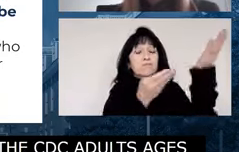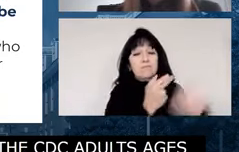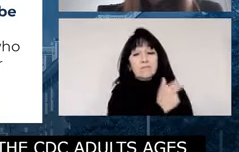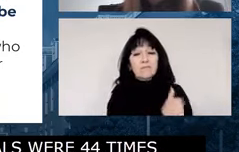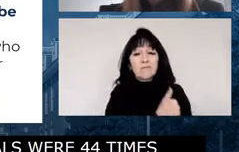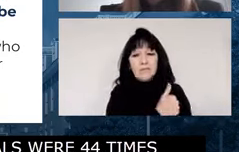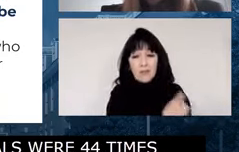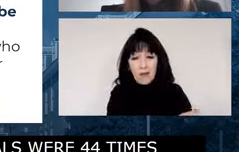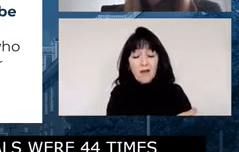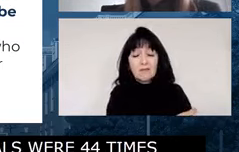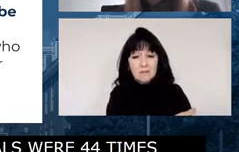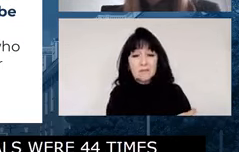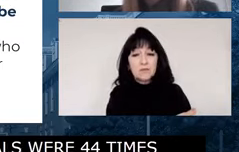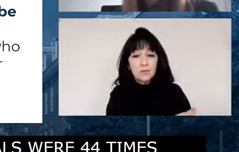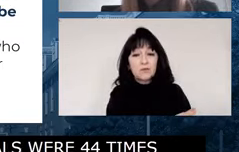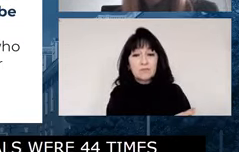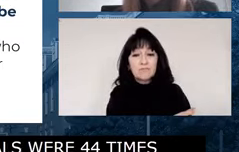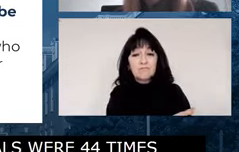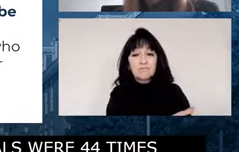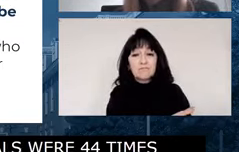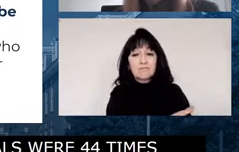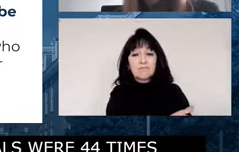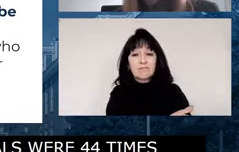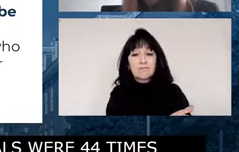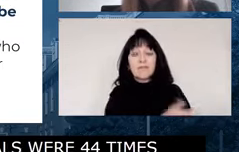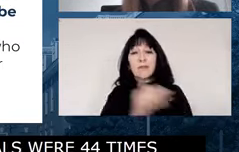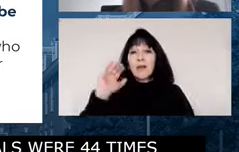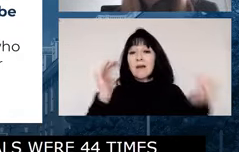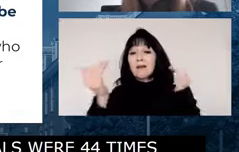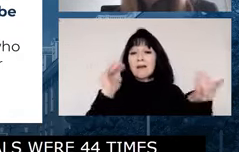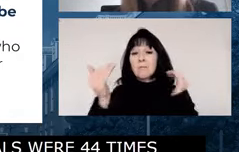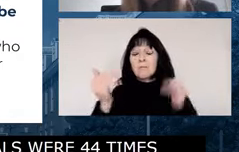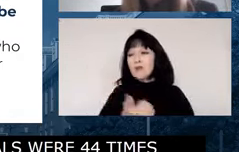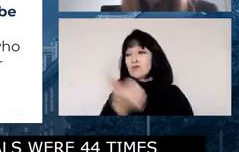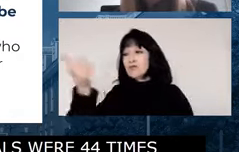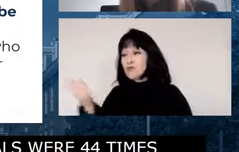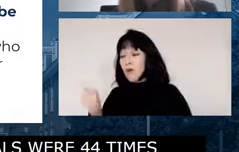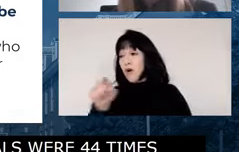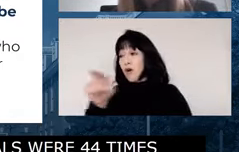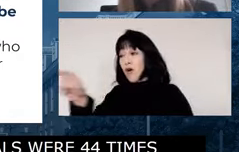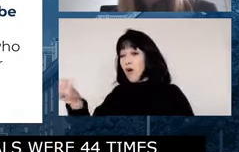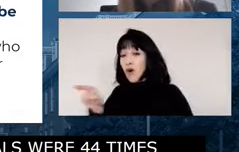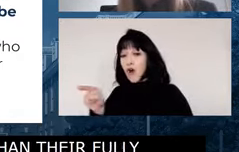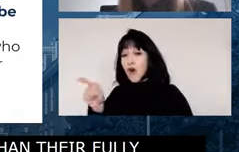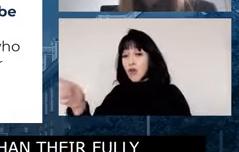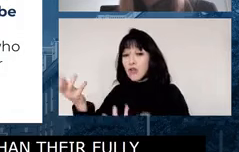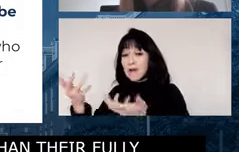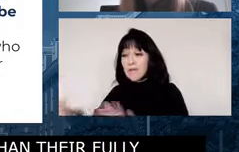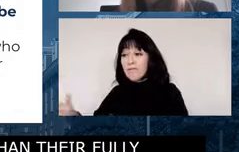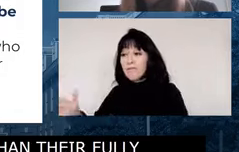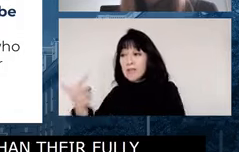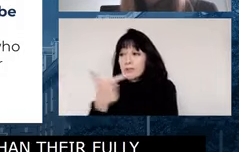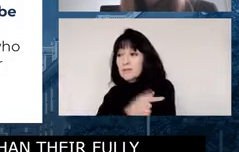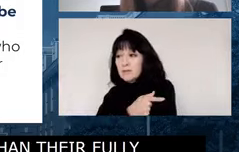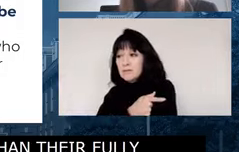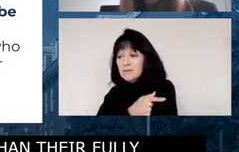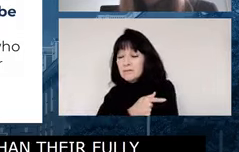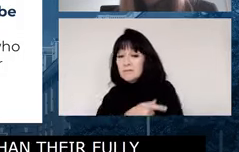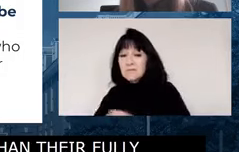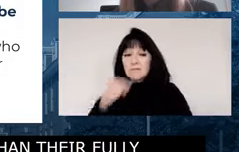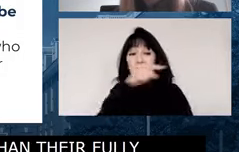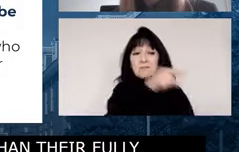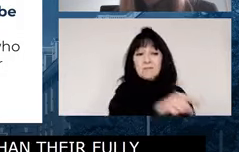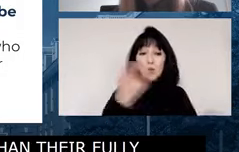fully vaccinated peers who had also gotten a booster dose. 44 times more likely